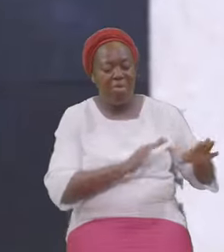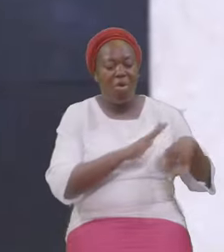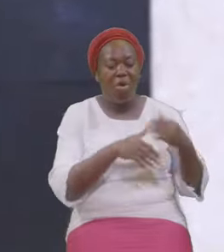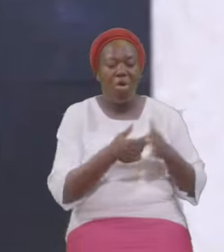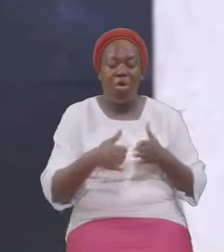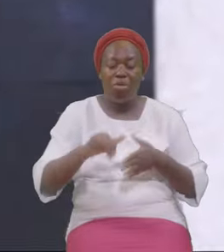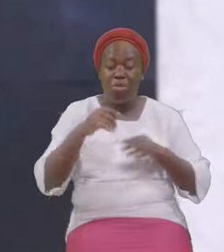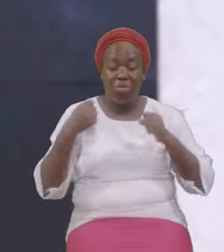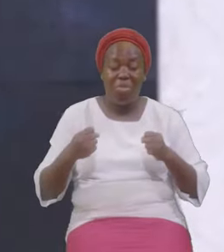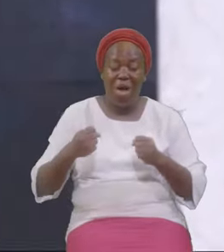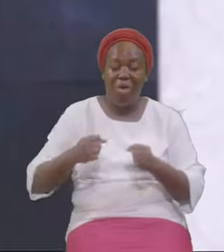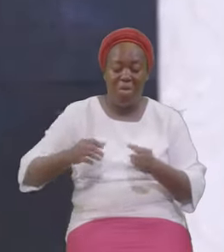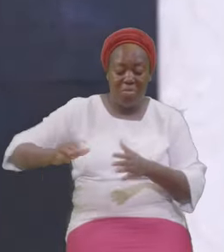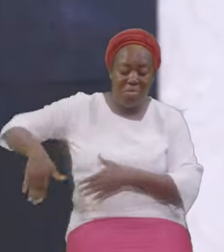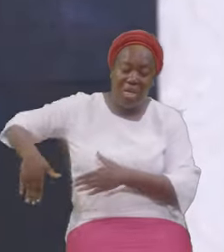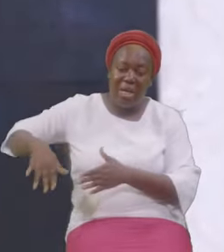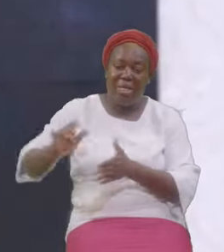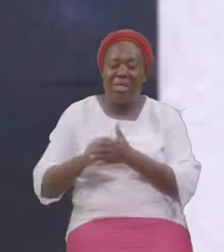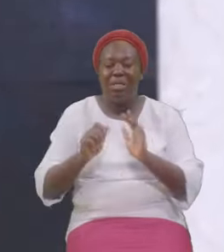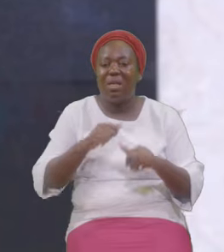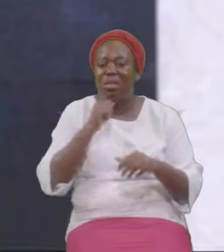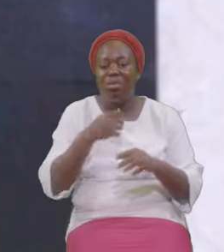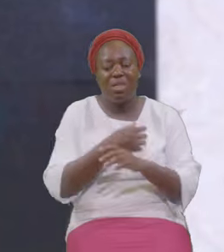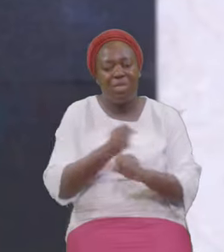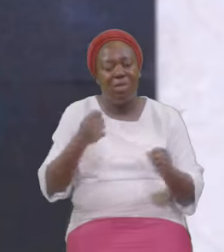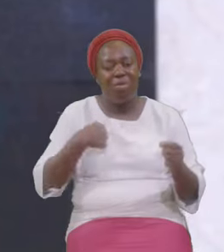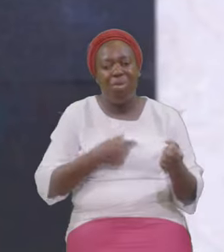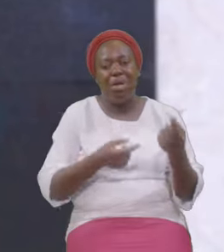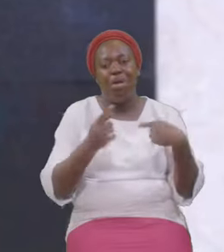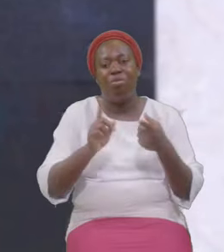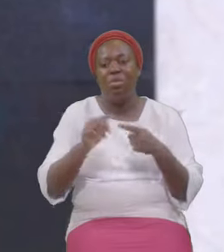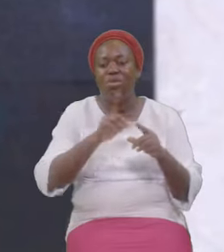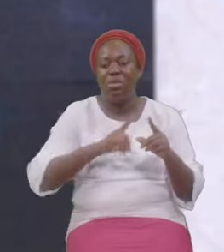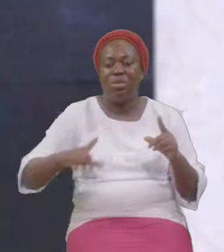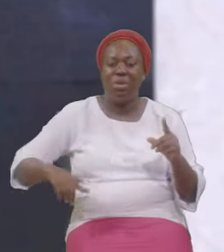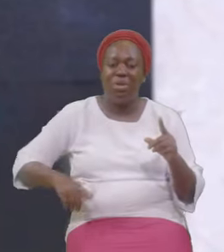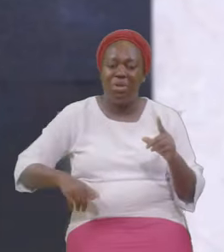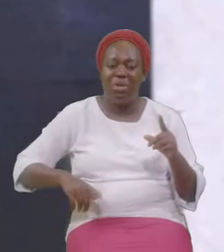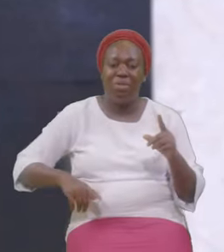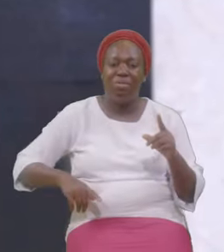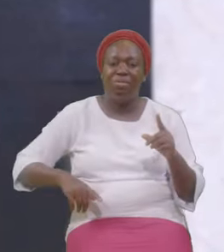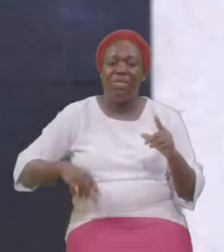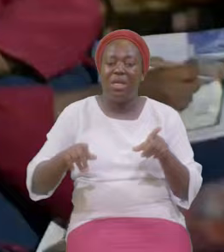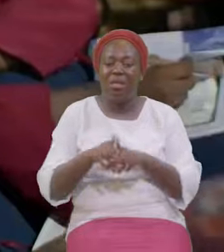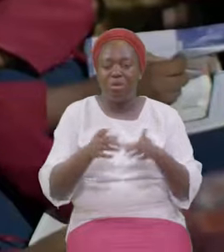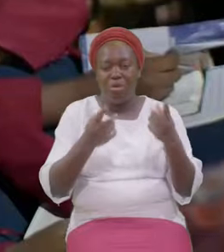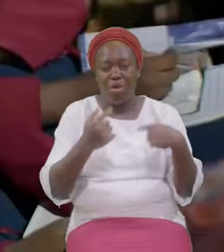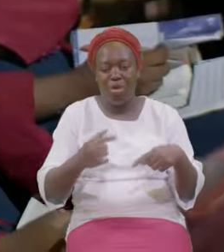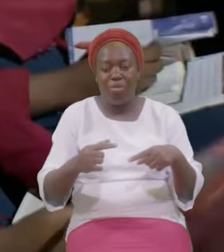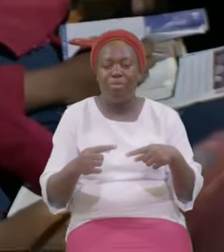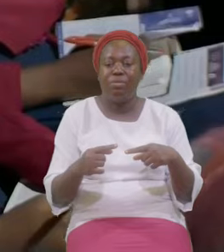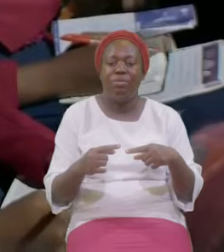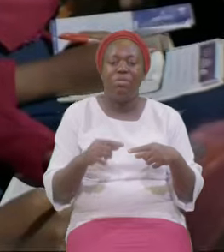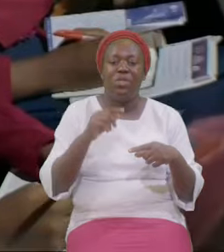cannot save. We come to the Lord. You are coming tonight. And as you come, He will save